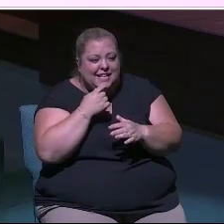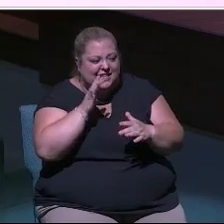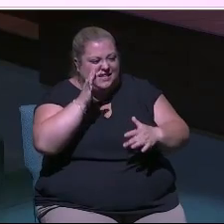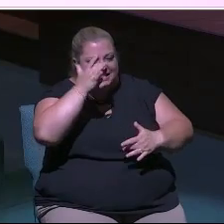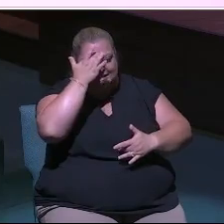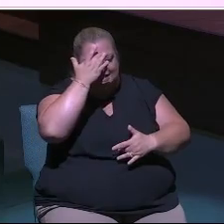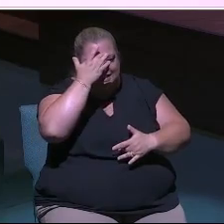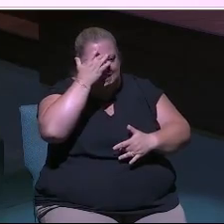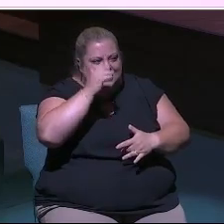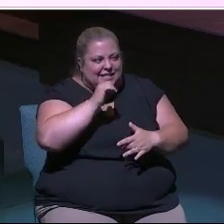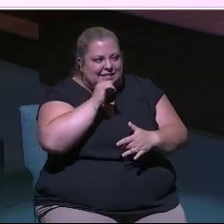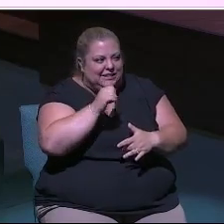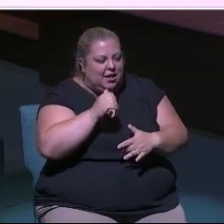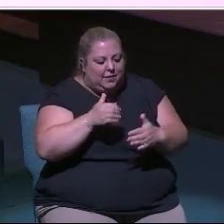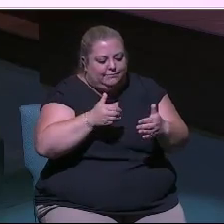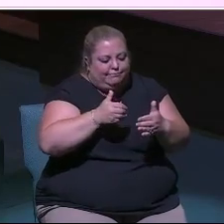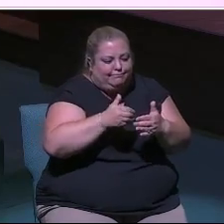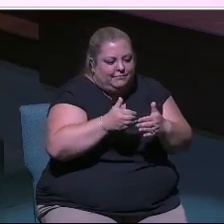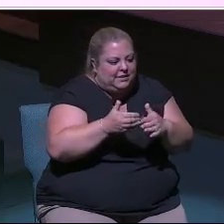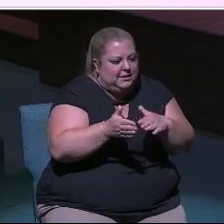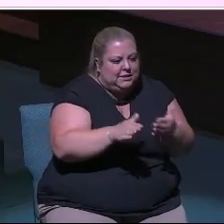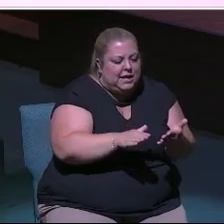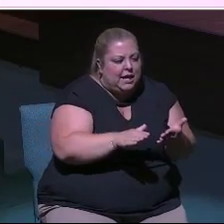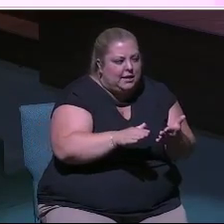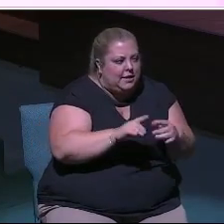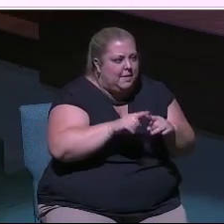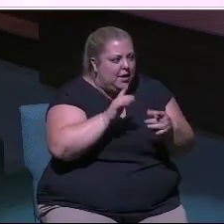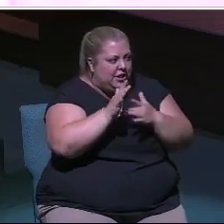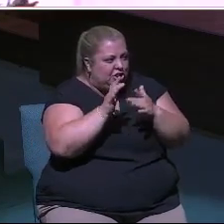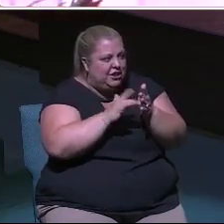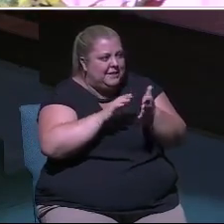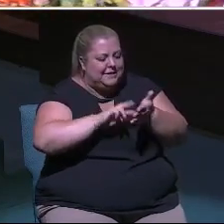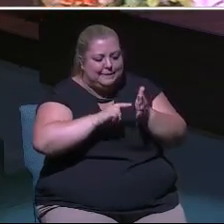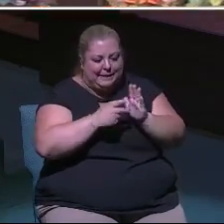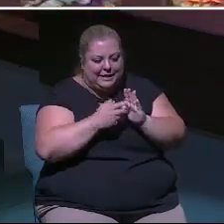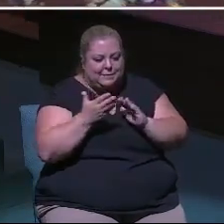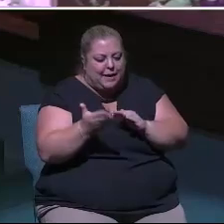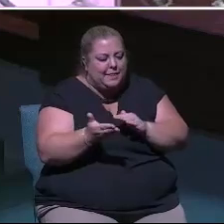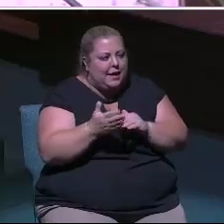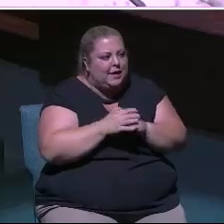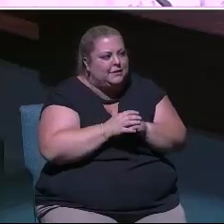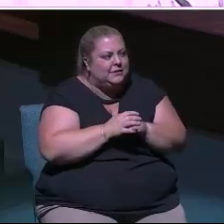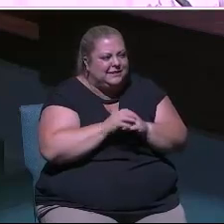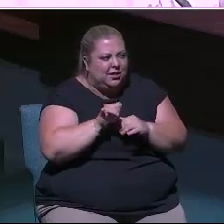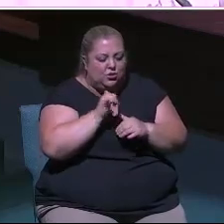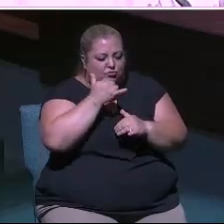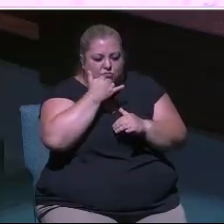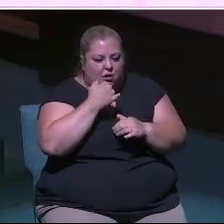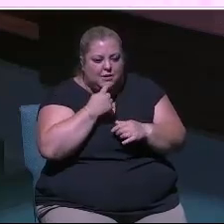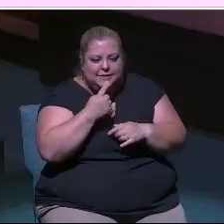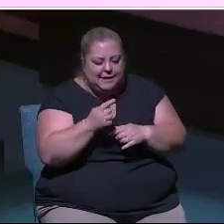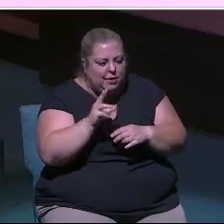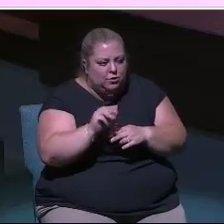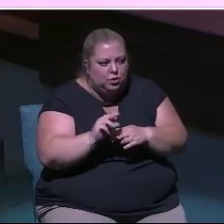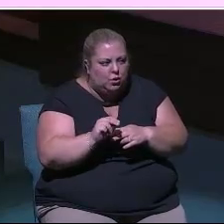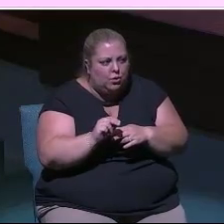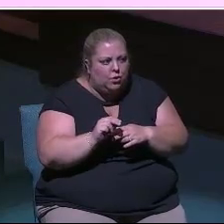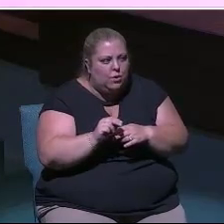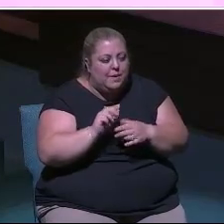not unto death. What Jesus means by that, it's not an accidental statement. What he means by that is